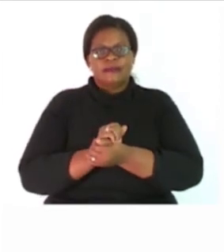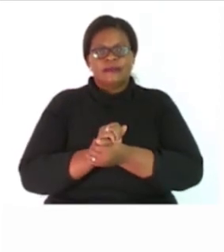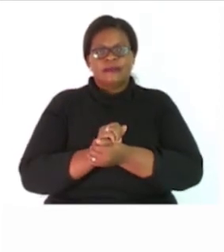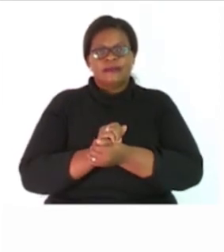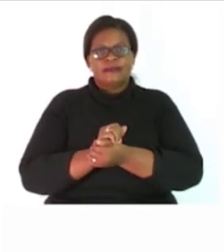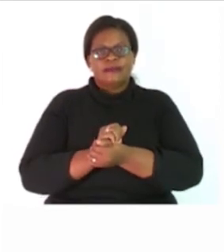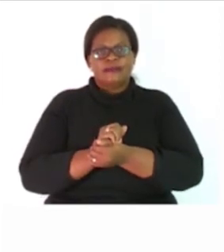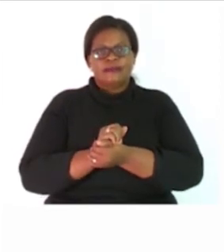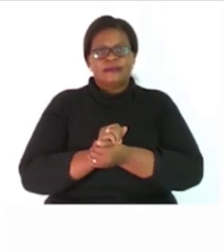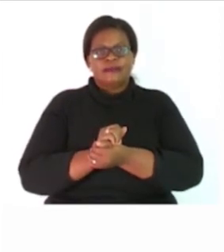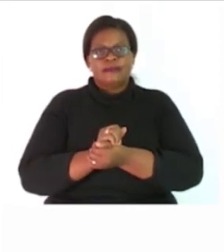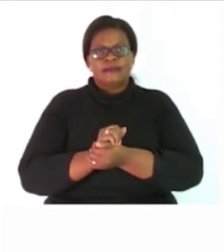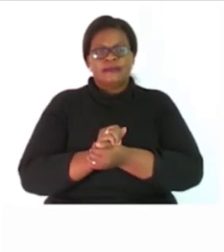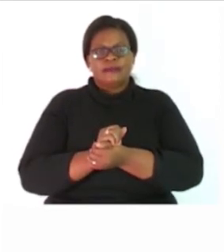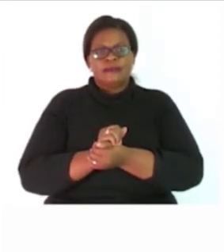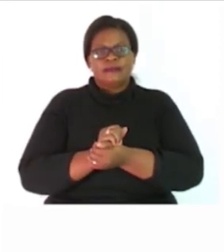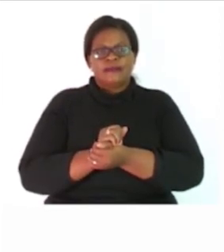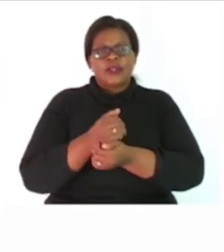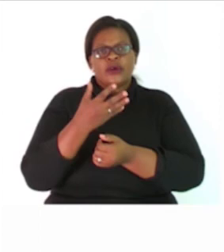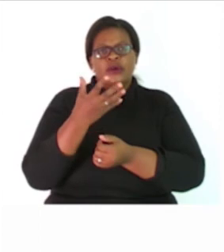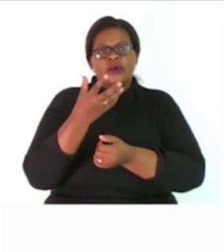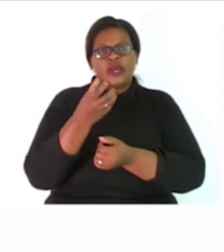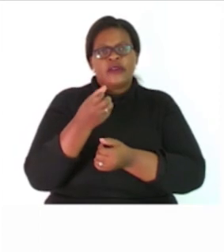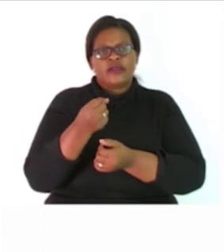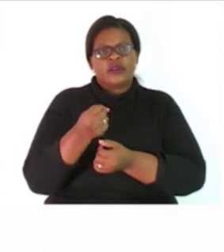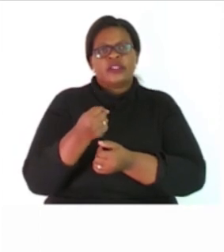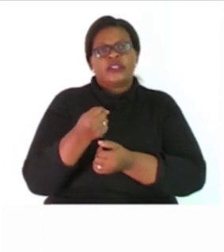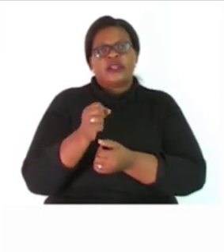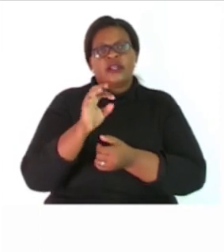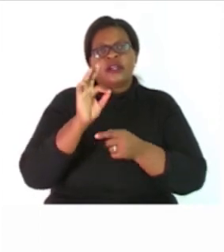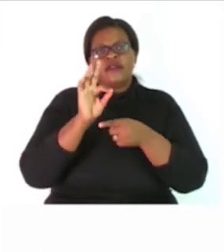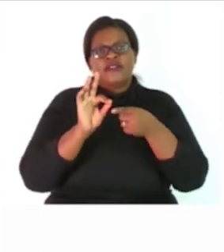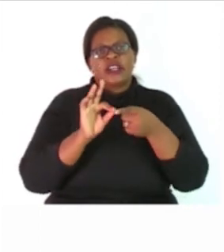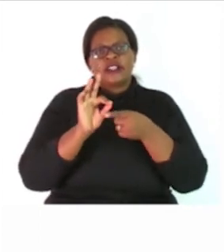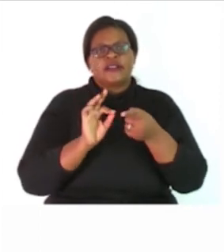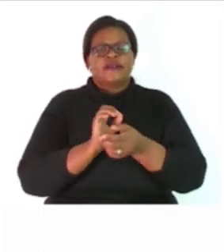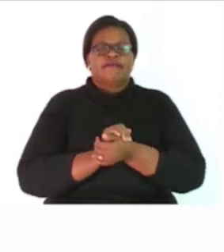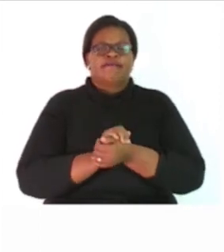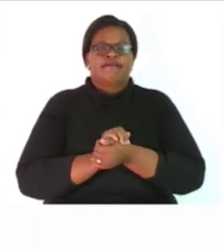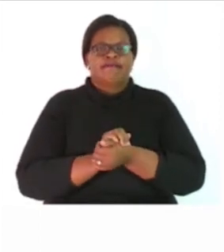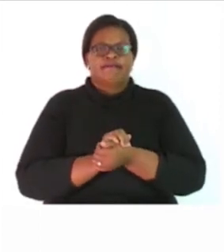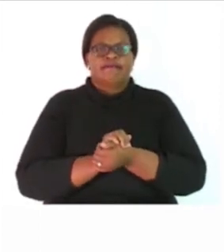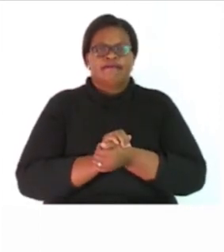Okay? There is a factor. Now, let's quickly look at